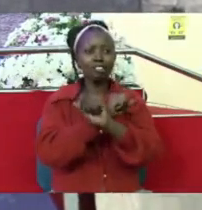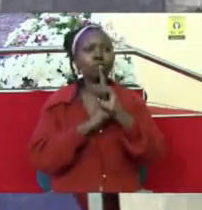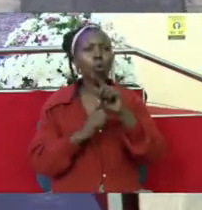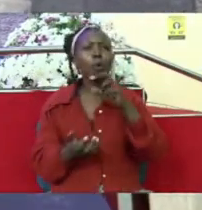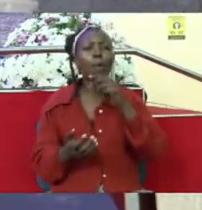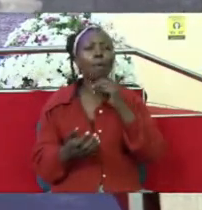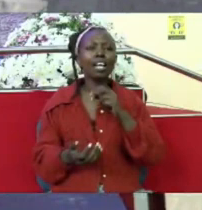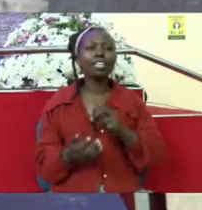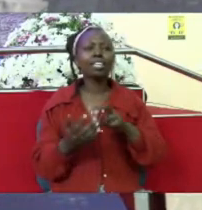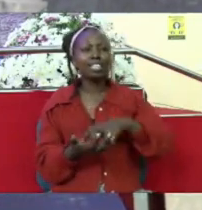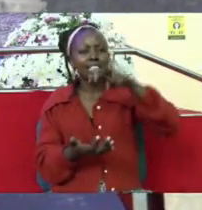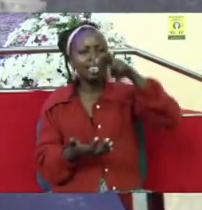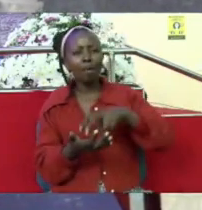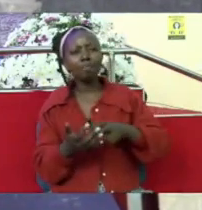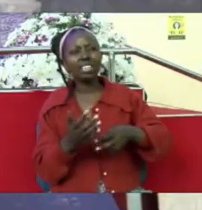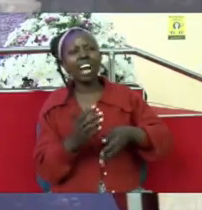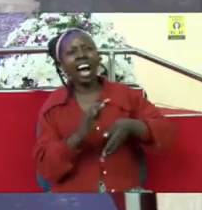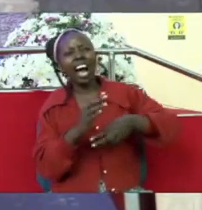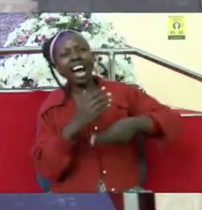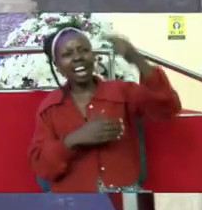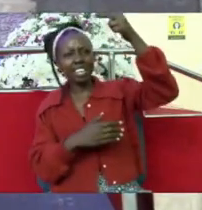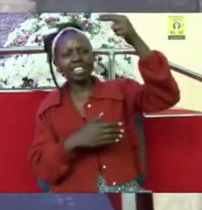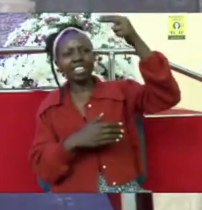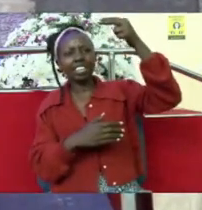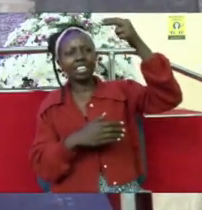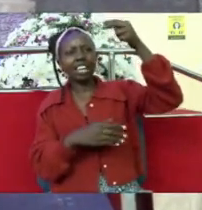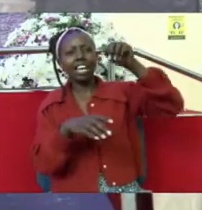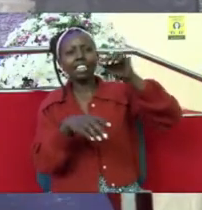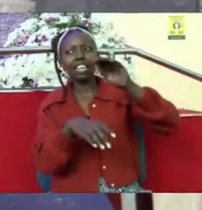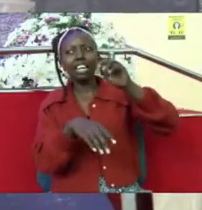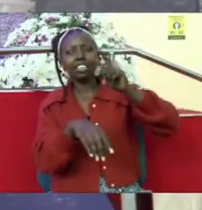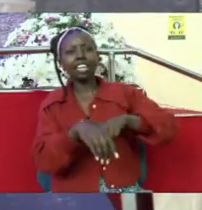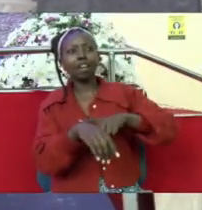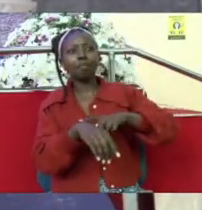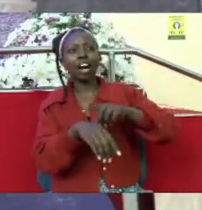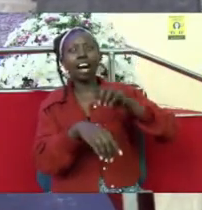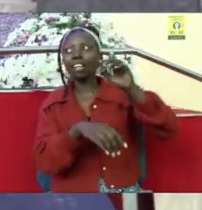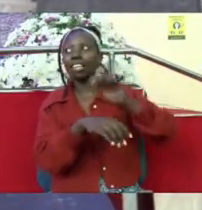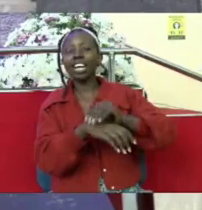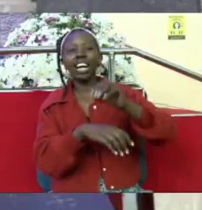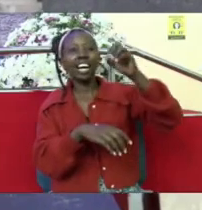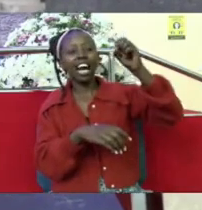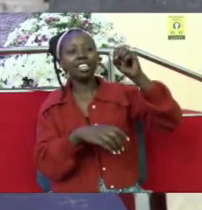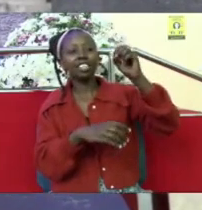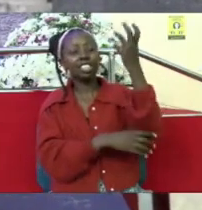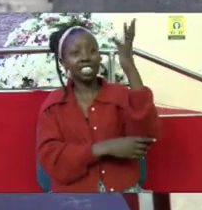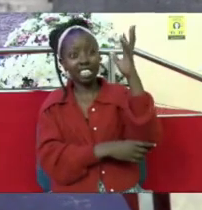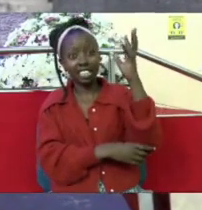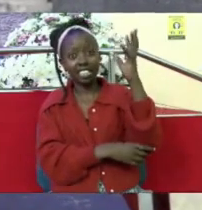jumped, but he missed the branch on his way up. May God cause me to